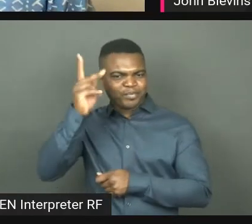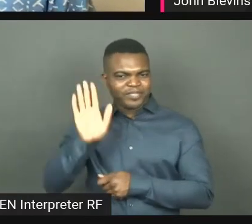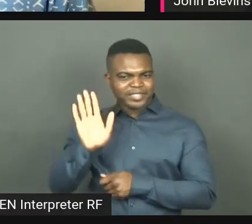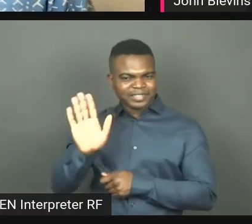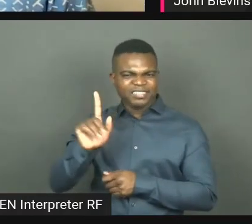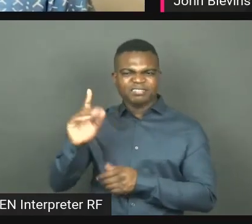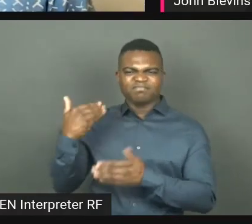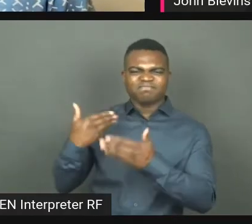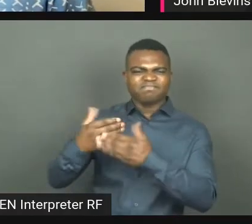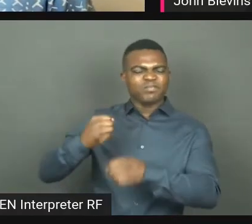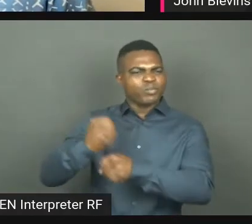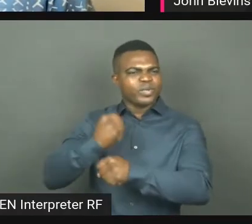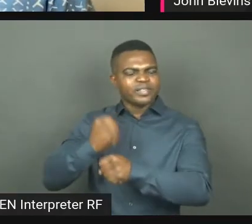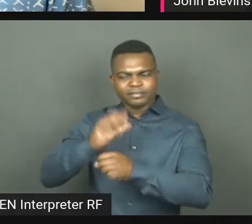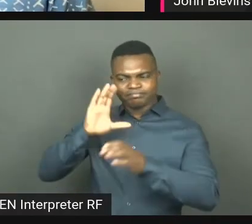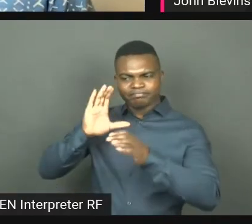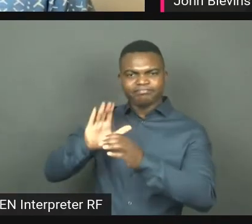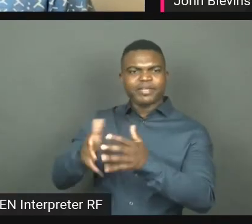driven real change?